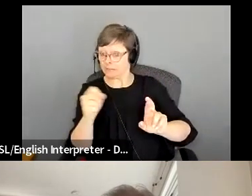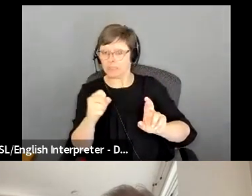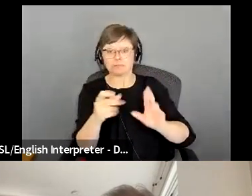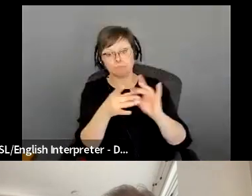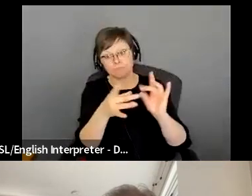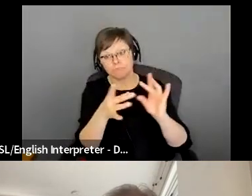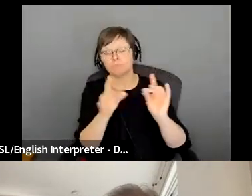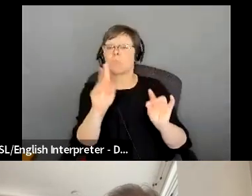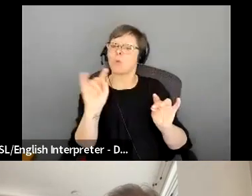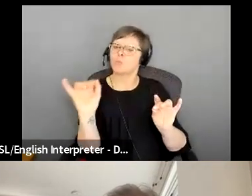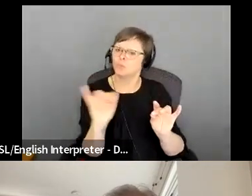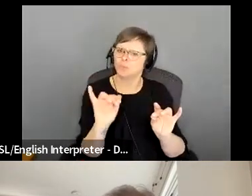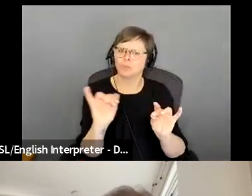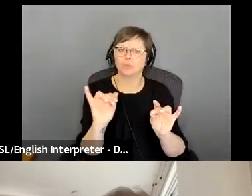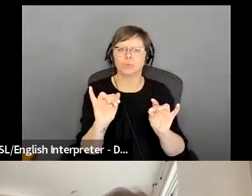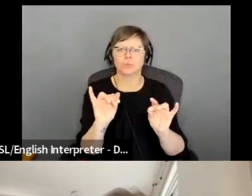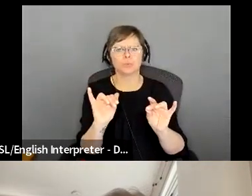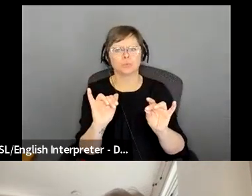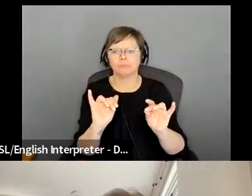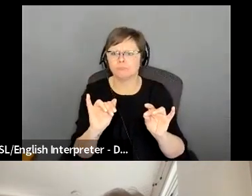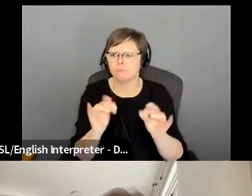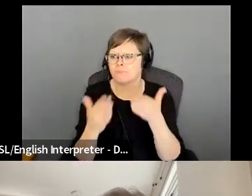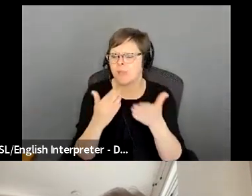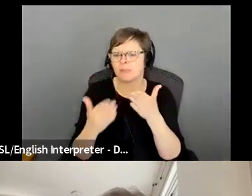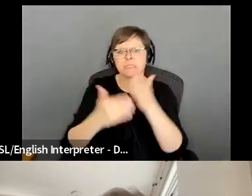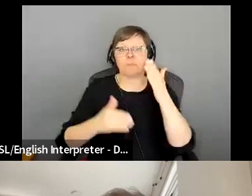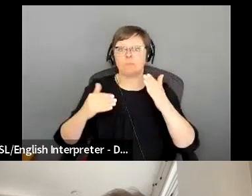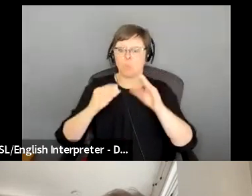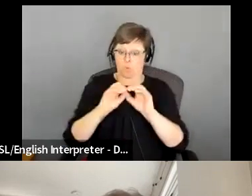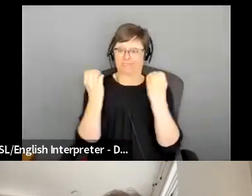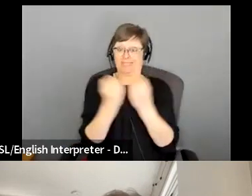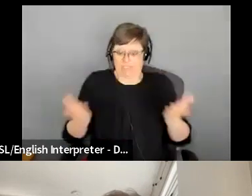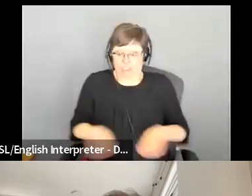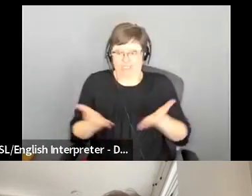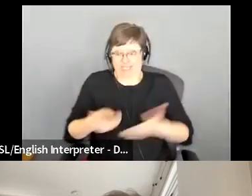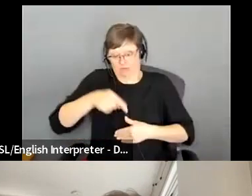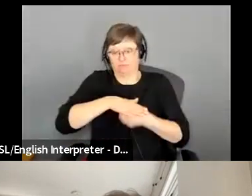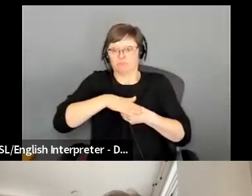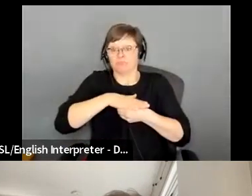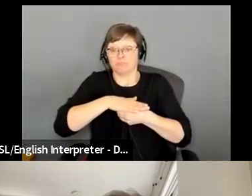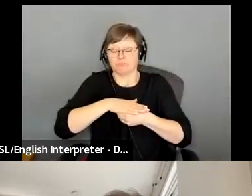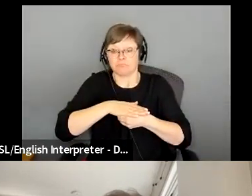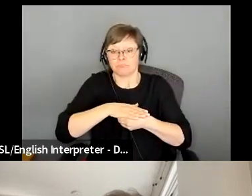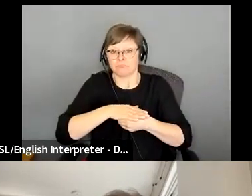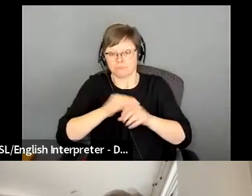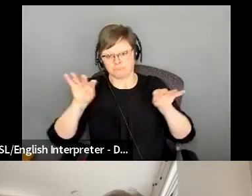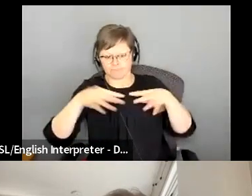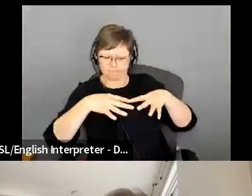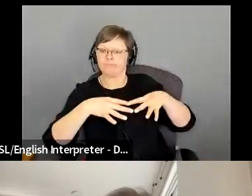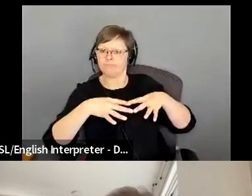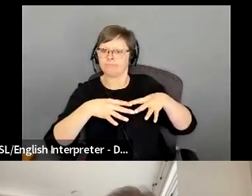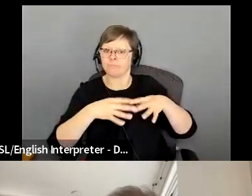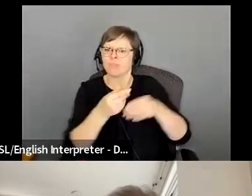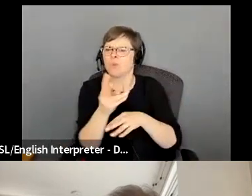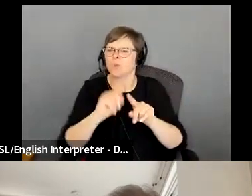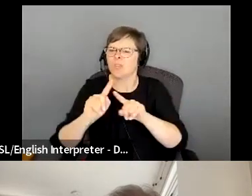if we wanted to bring attention to organizations within our area too. So right now we have a couple of links. Is that